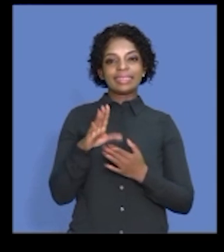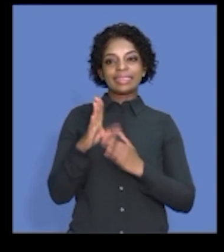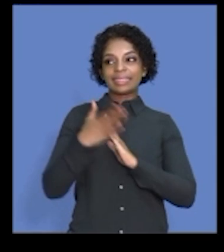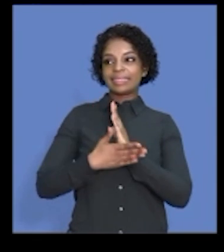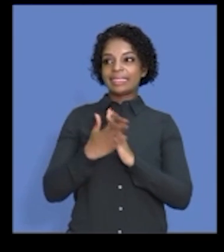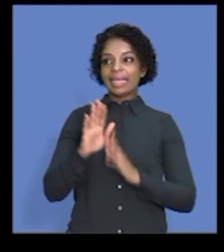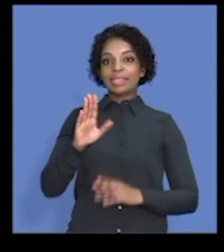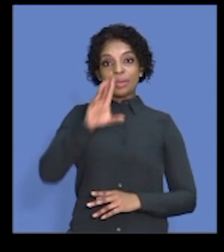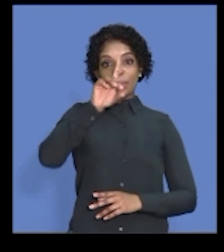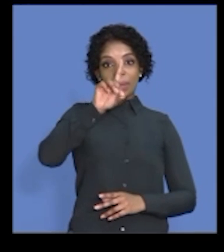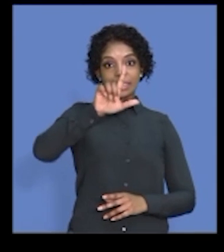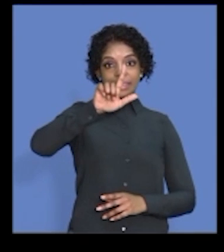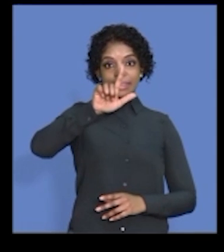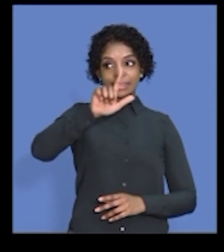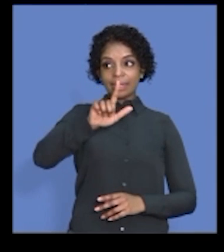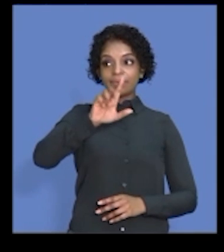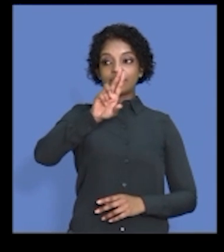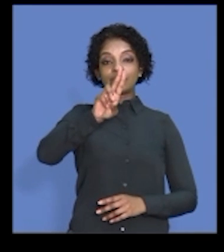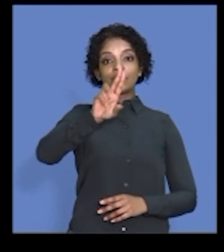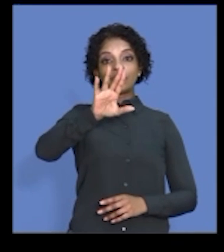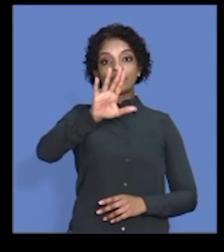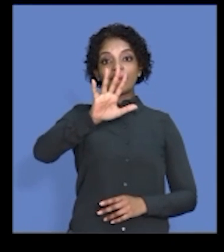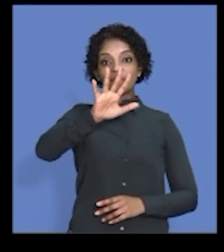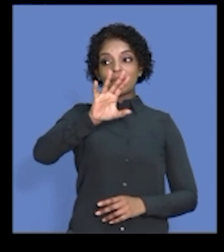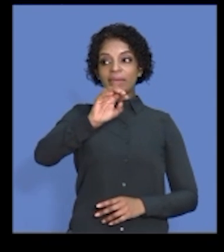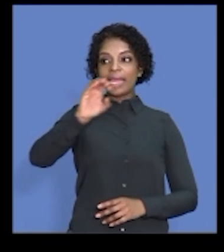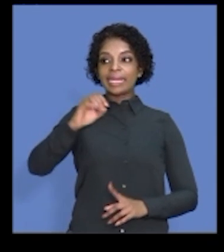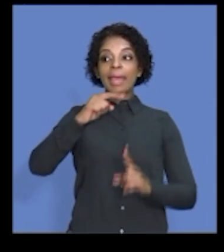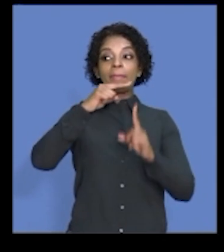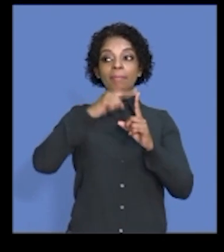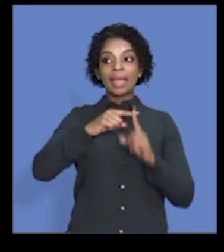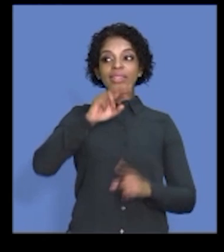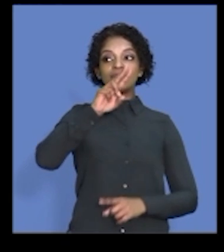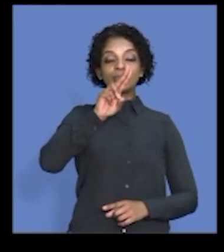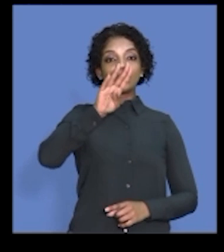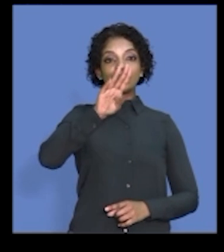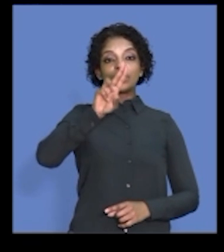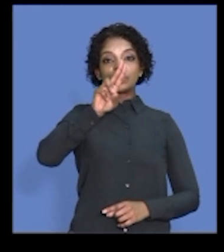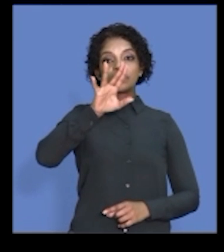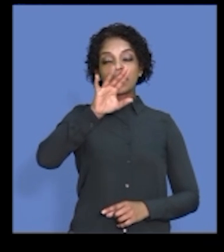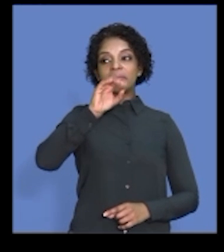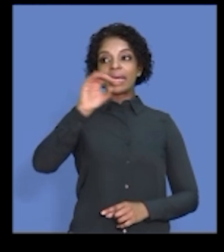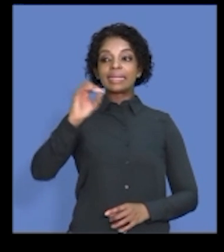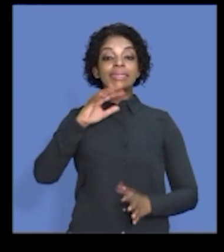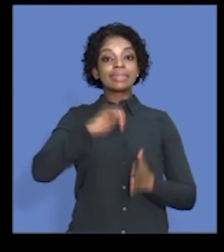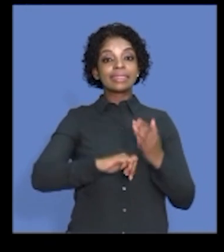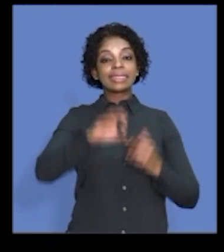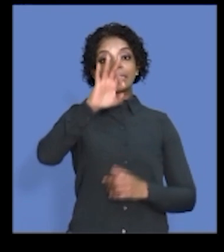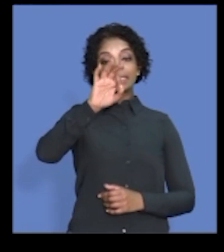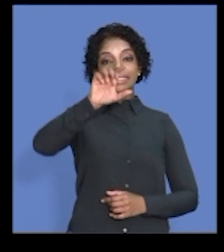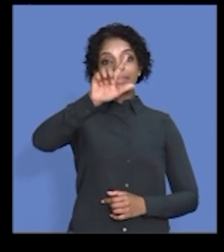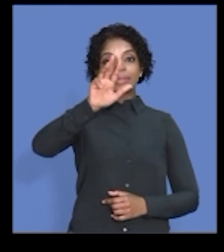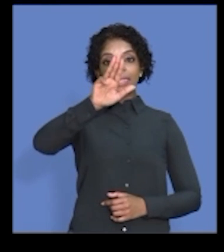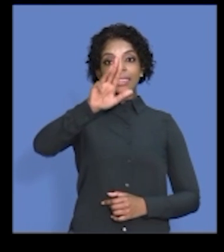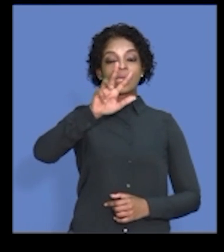1,725,500 plus the 242,500 minus the 379,200 will give you a closing balance